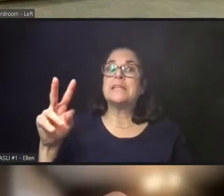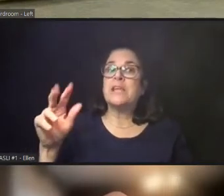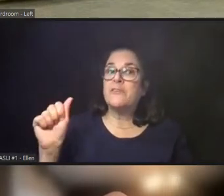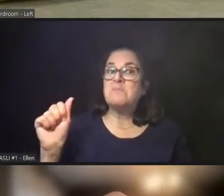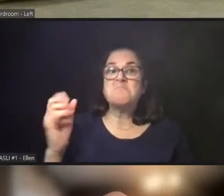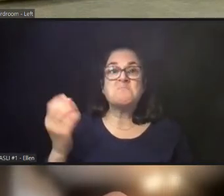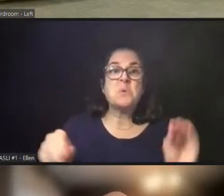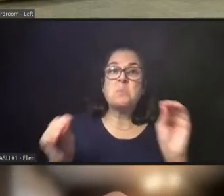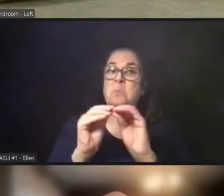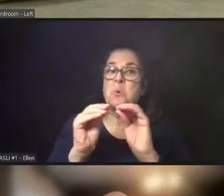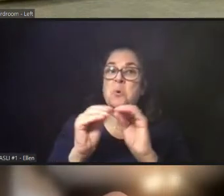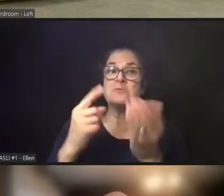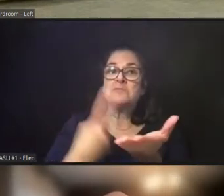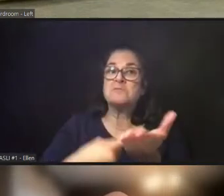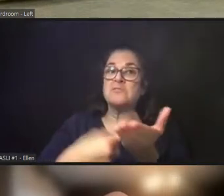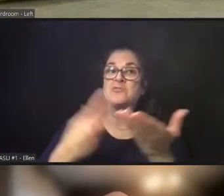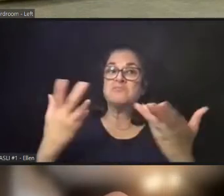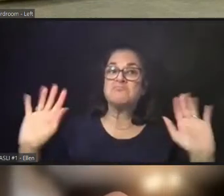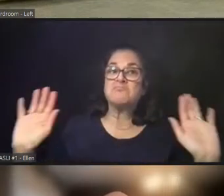on this matter.